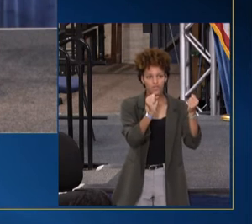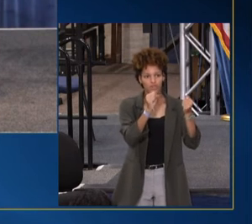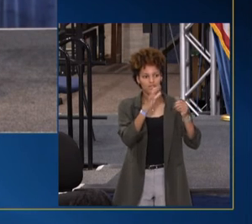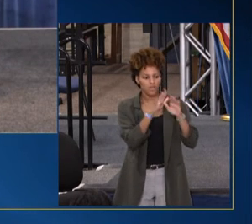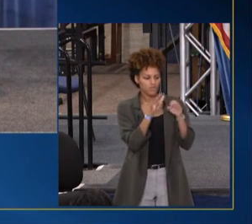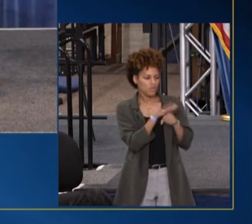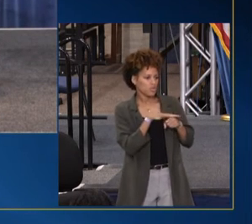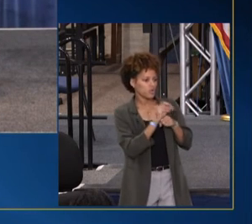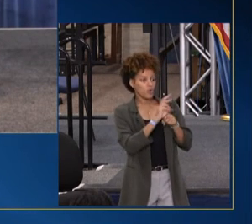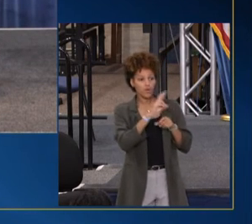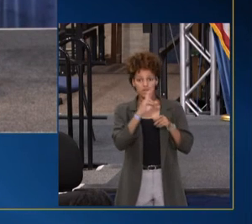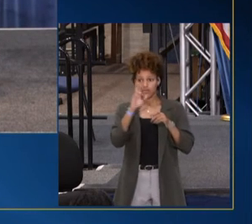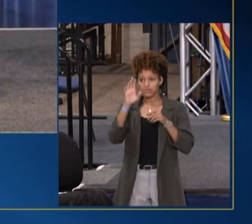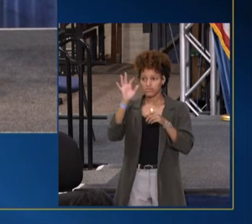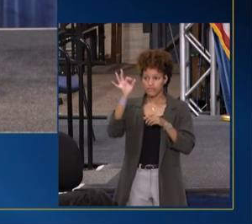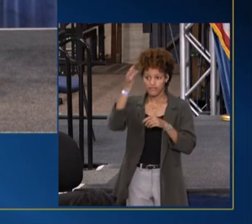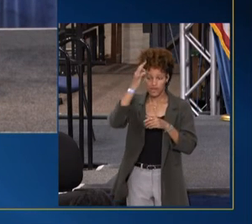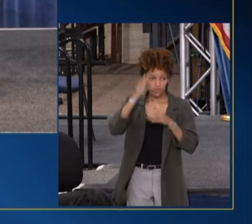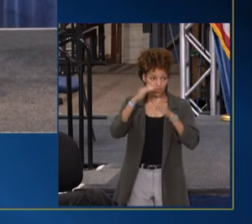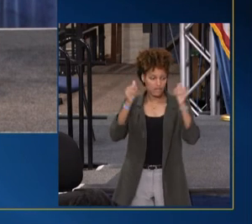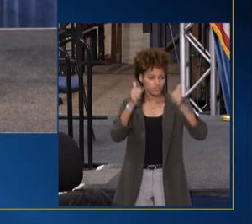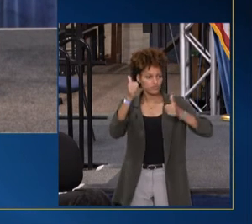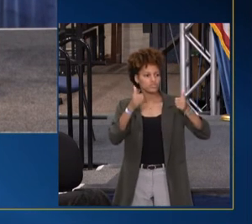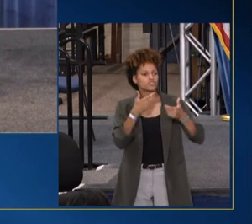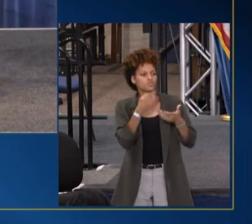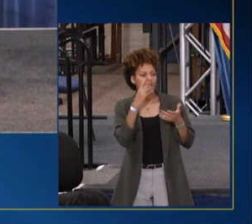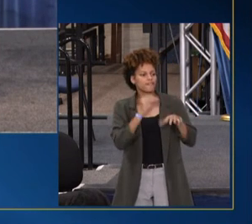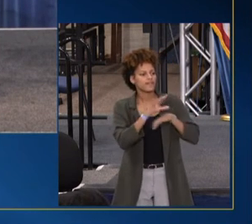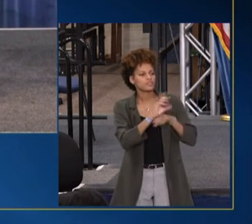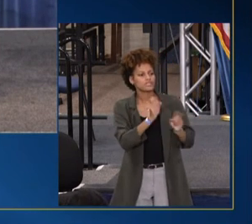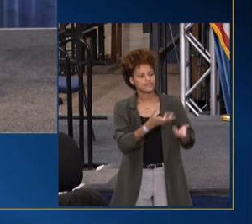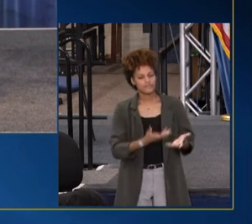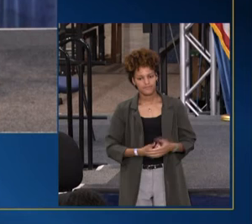level? What advice would you give to our young people?